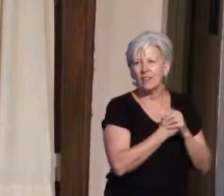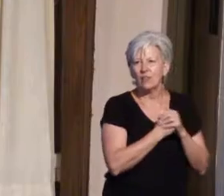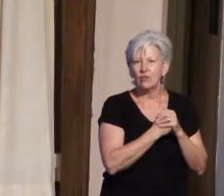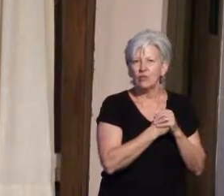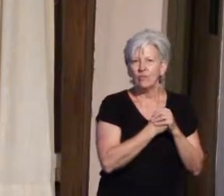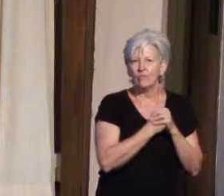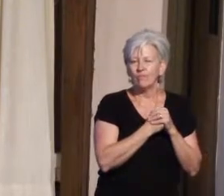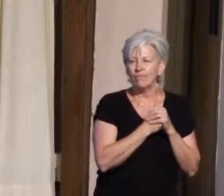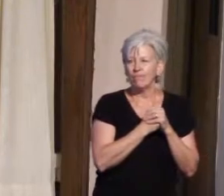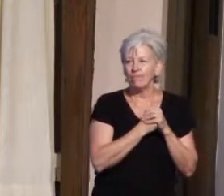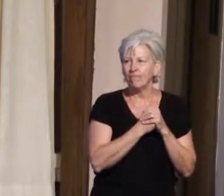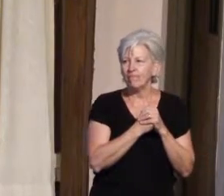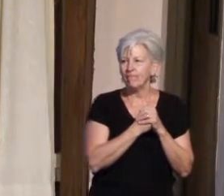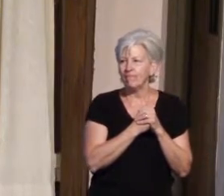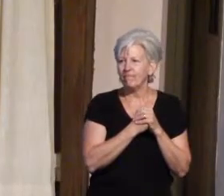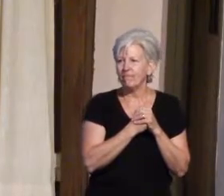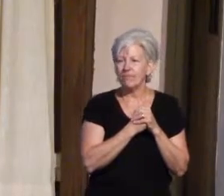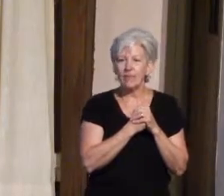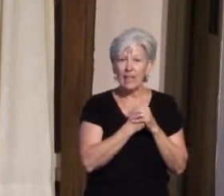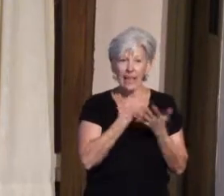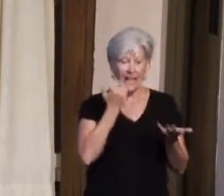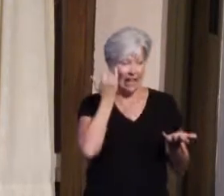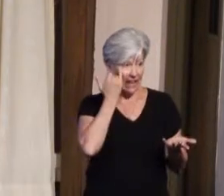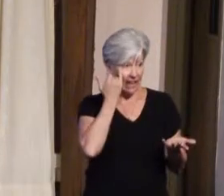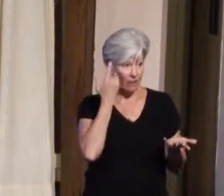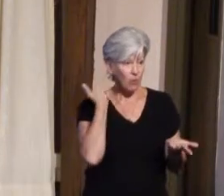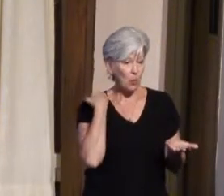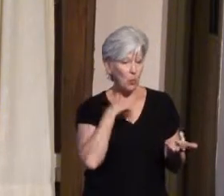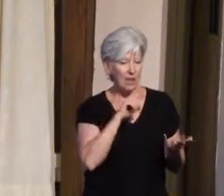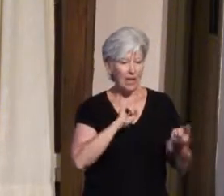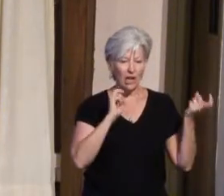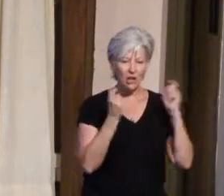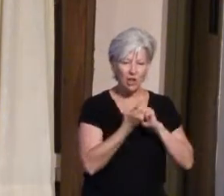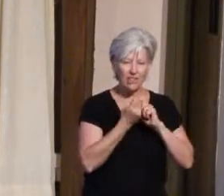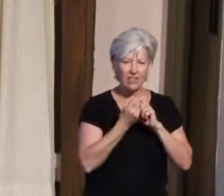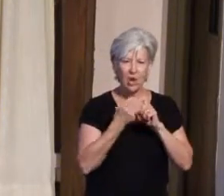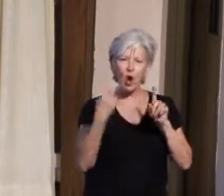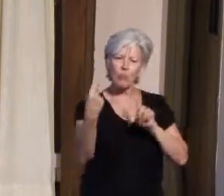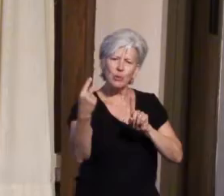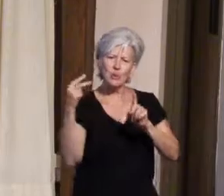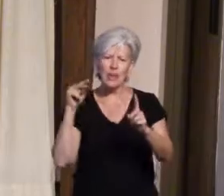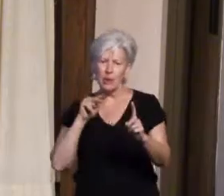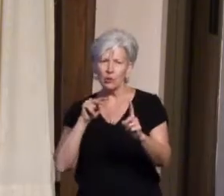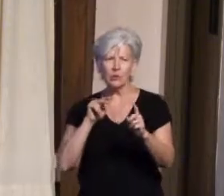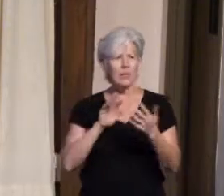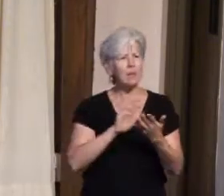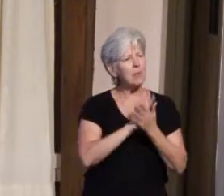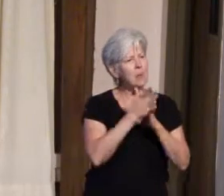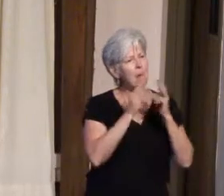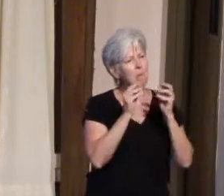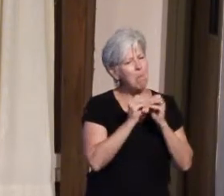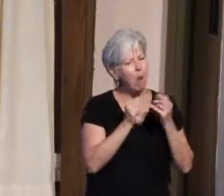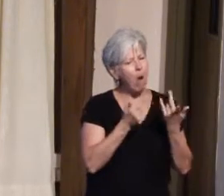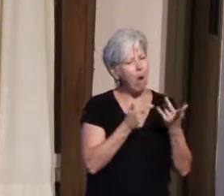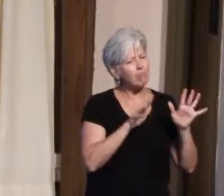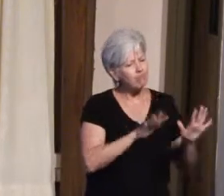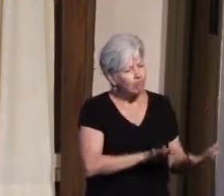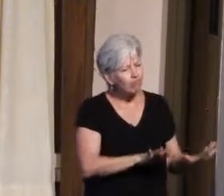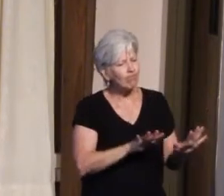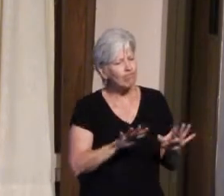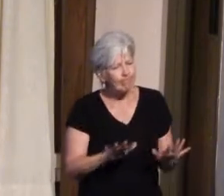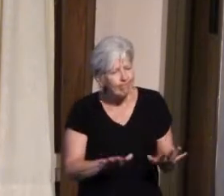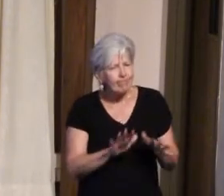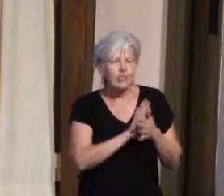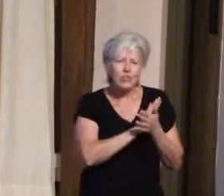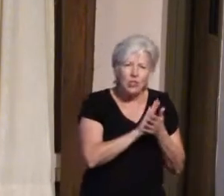When we adjust our perception and we become gentle with ourselves, when we transform hindsight